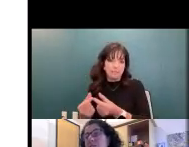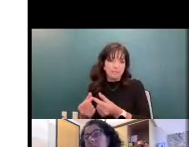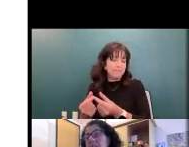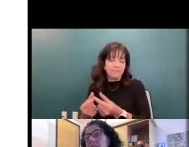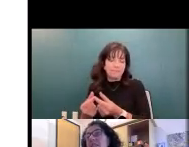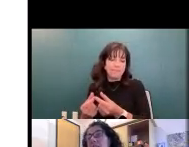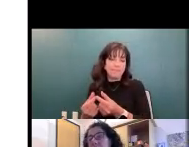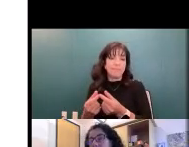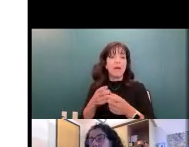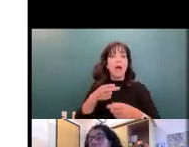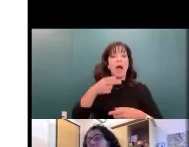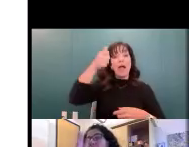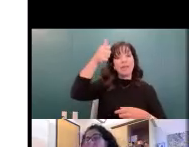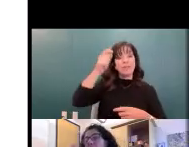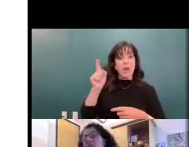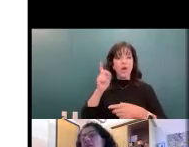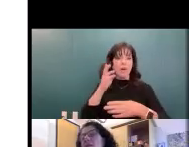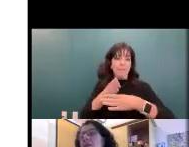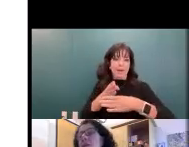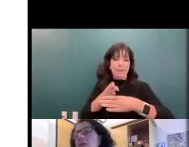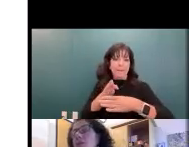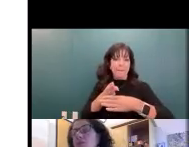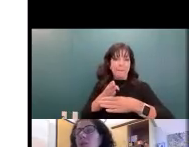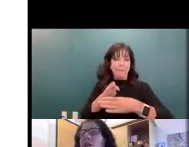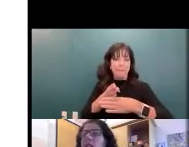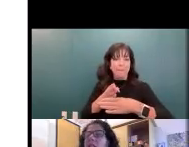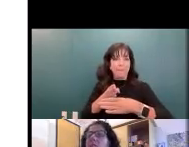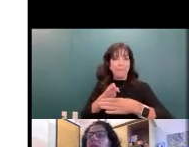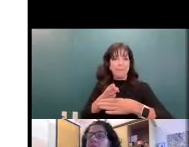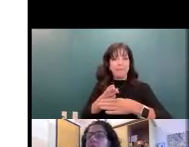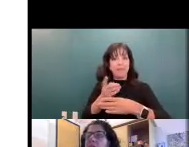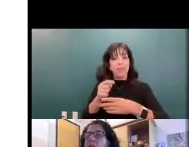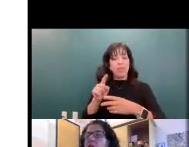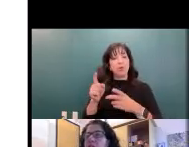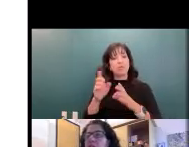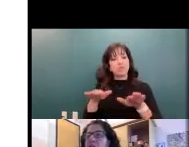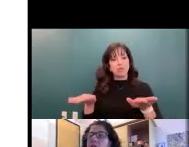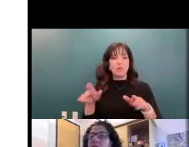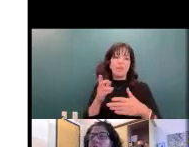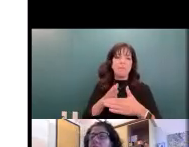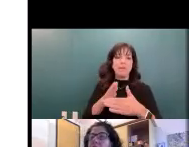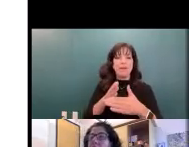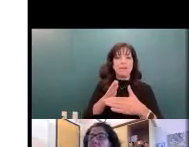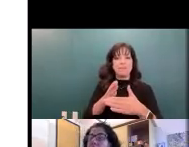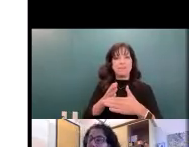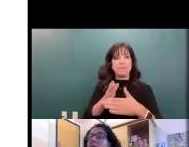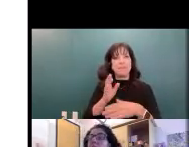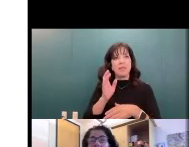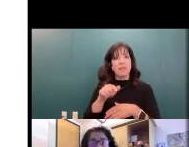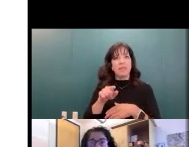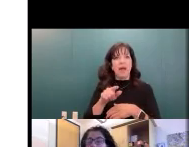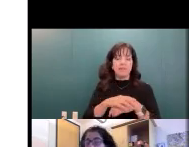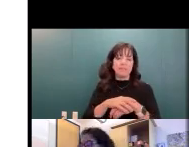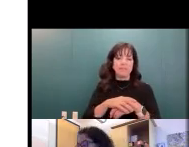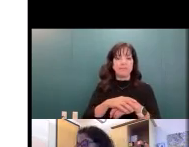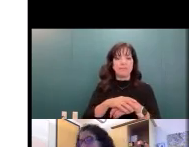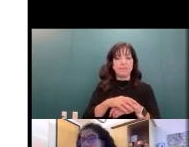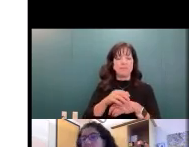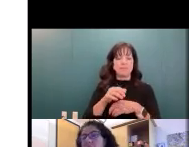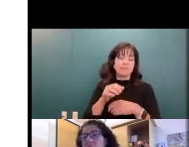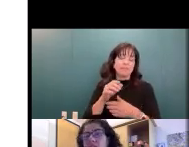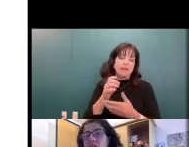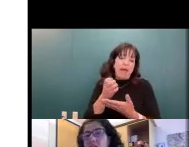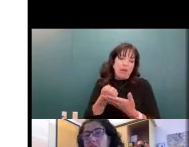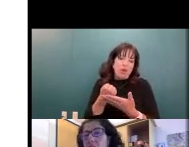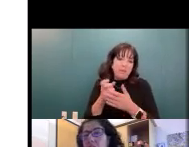see the highest prevalence in the medium, children belonging to the medium tertile of socioeconomic status. So we have seen changes